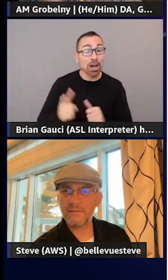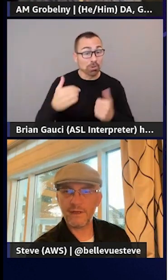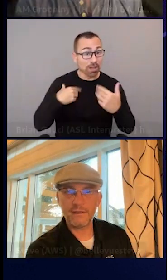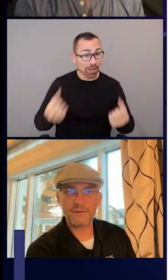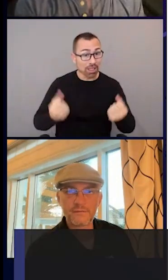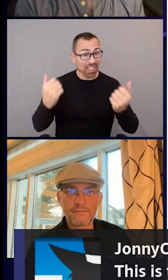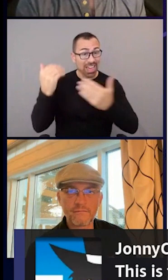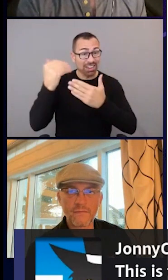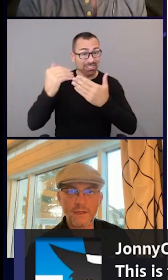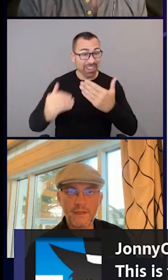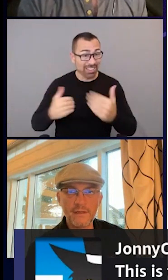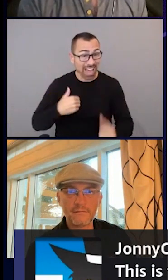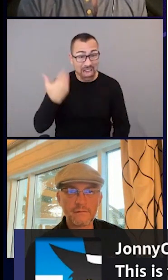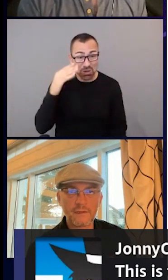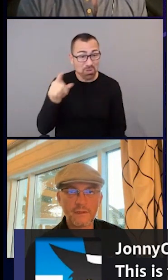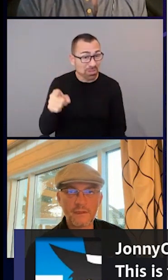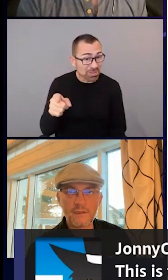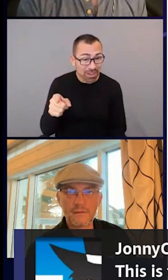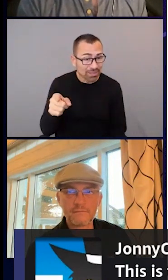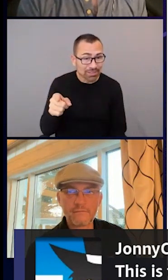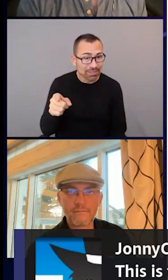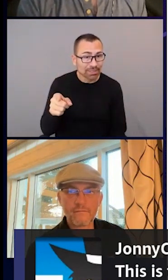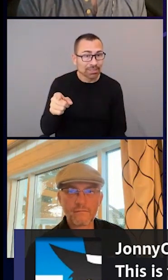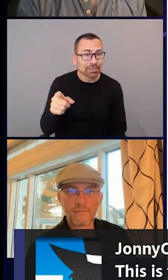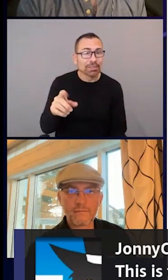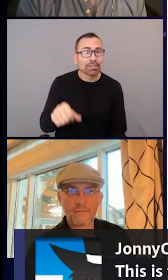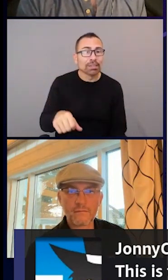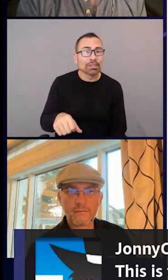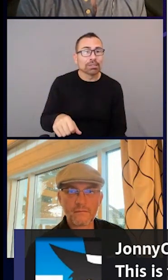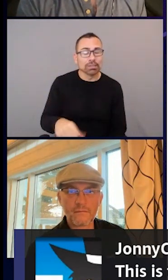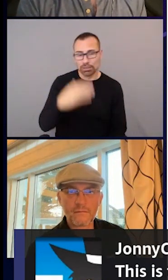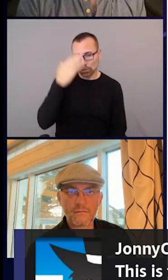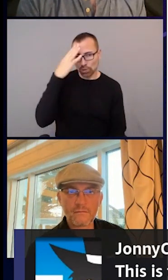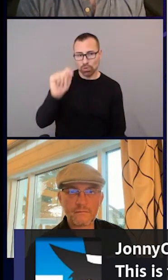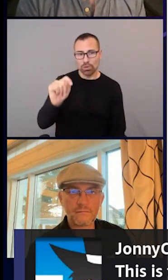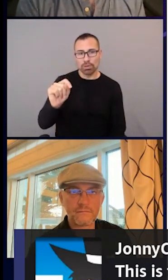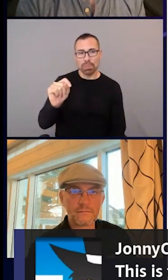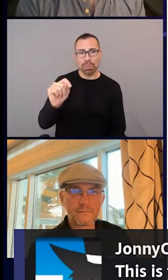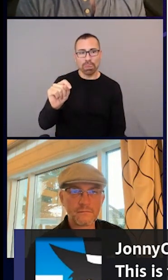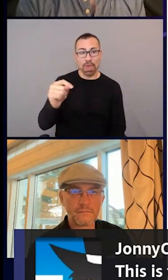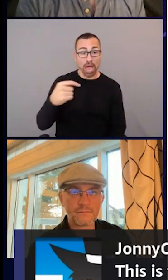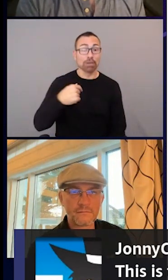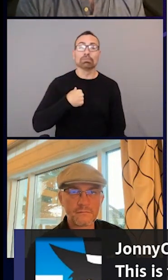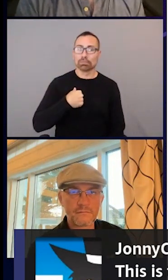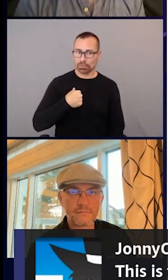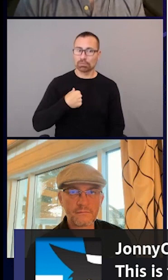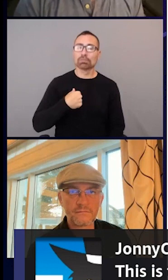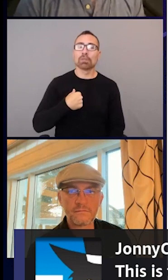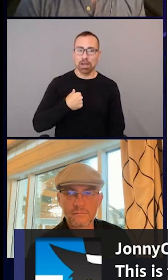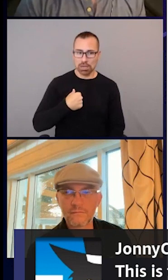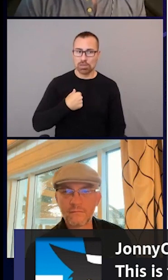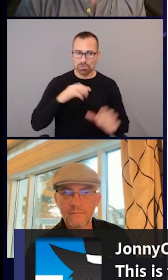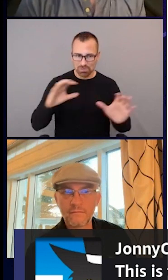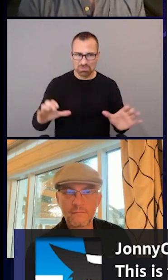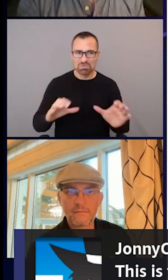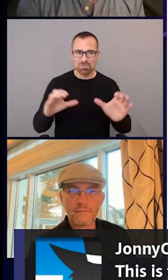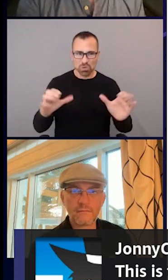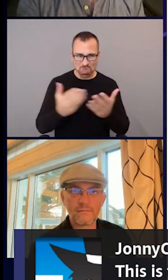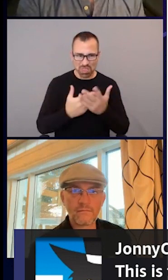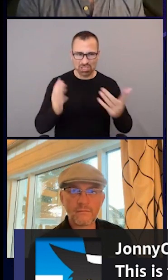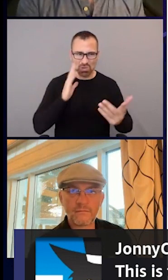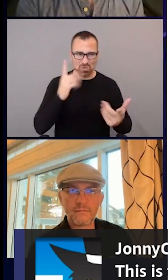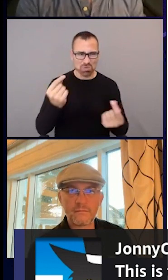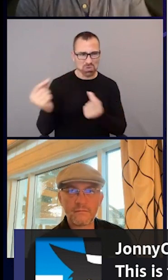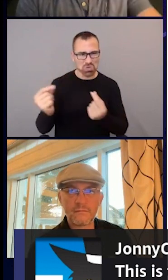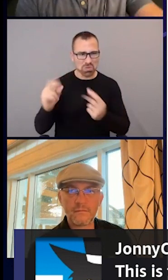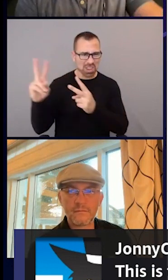don't know what these files are. All right. You know what? I'm a man of action, Steve. So I'm just going to download it. Just